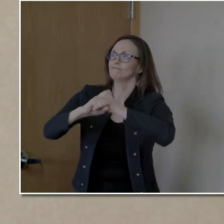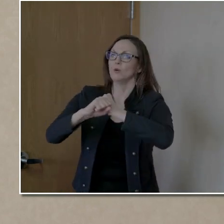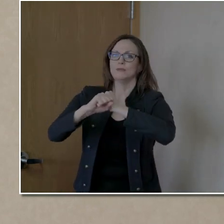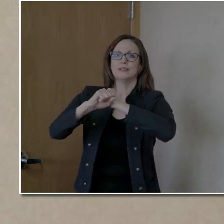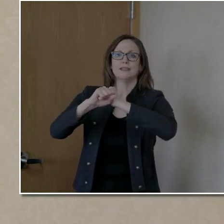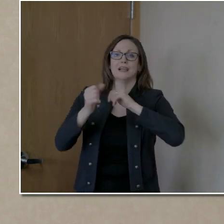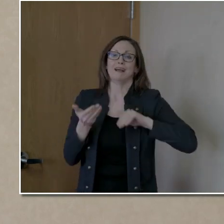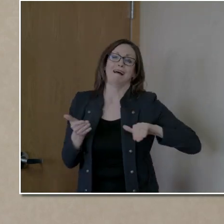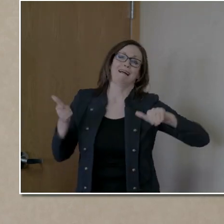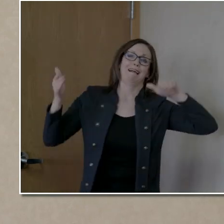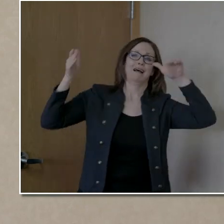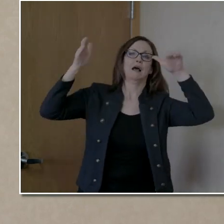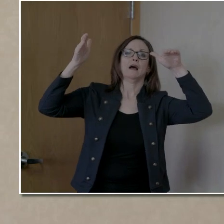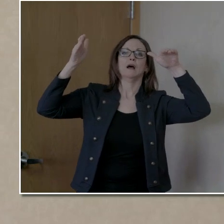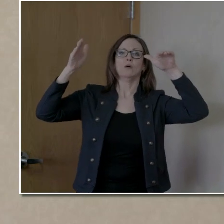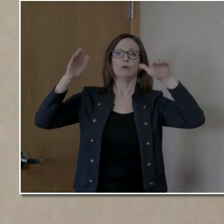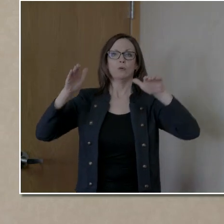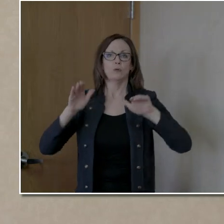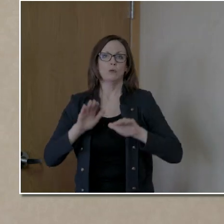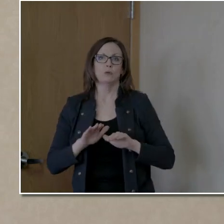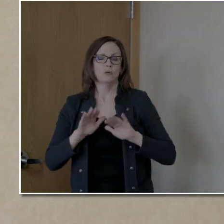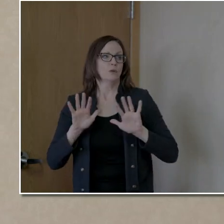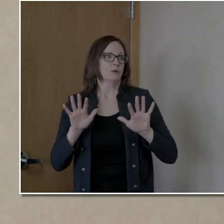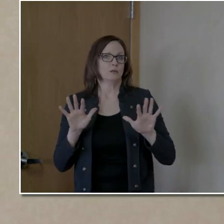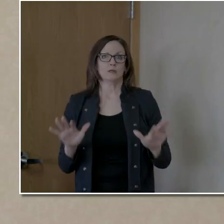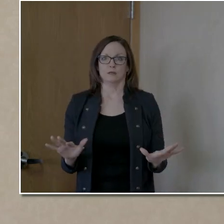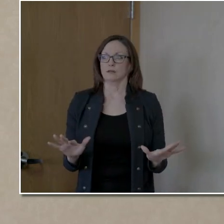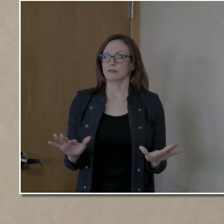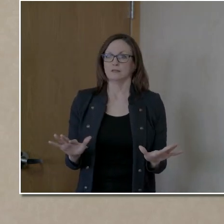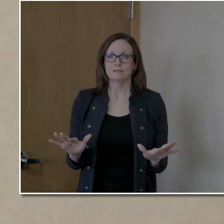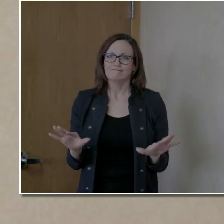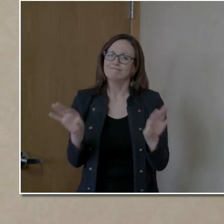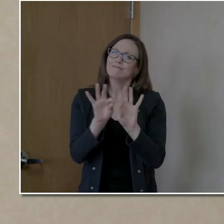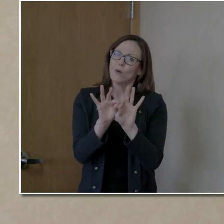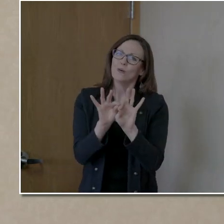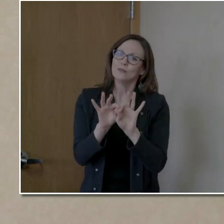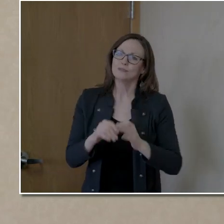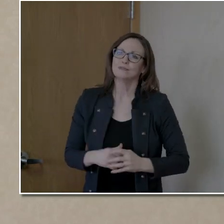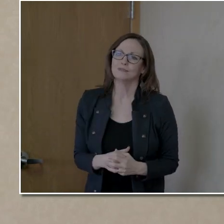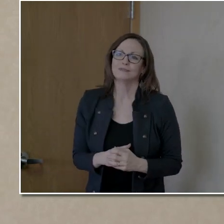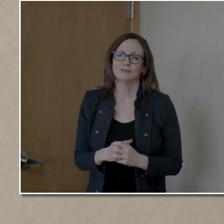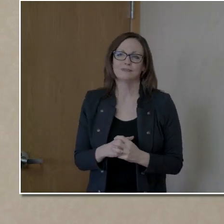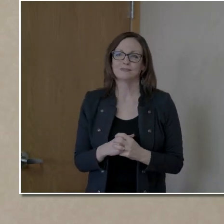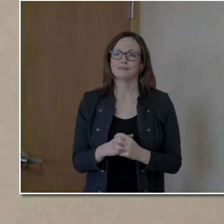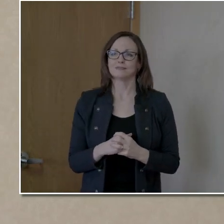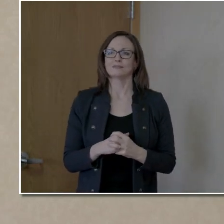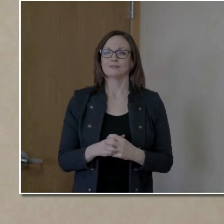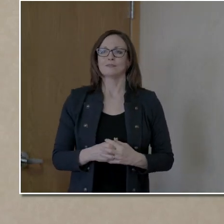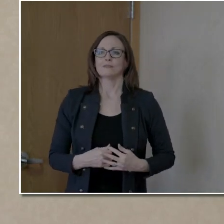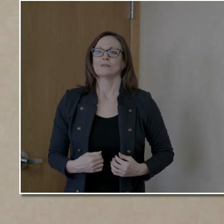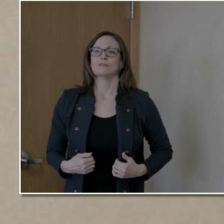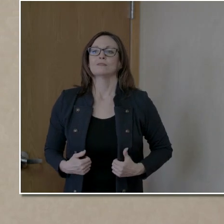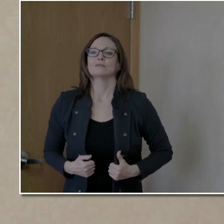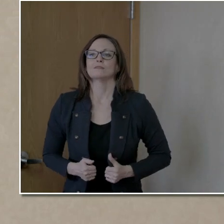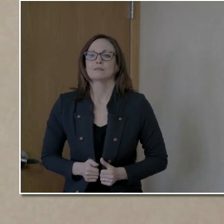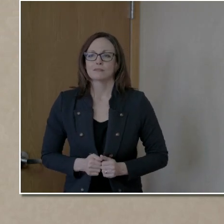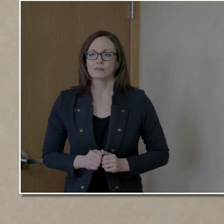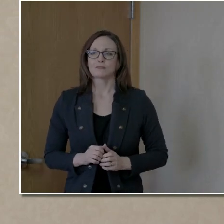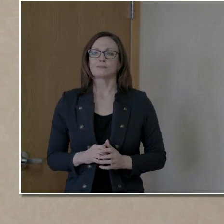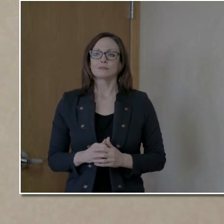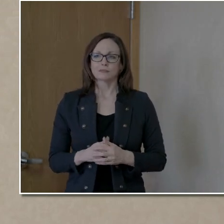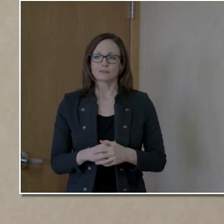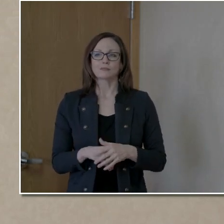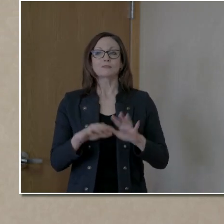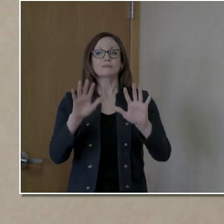we appreciate everything they're doing to address this disease. And I think we'll start to see a